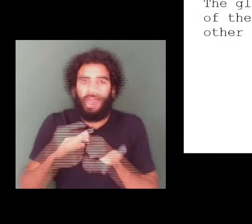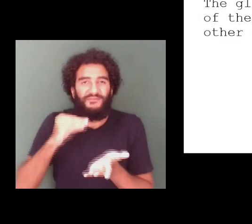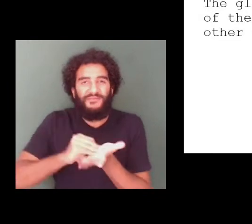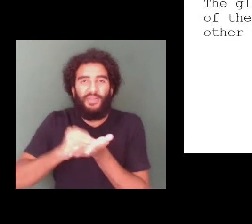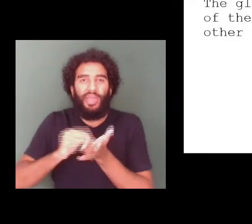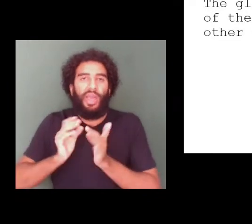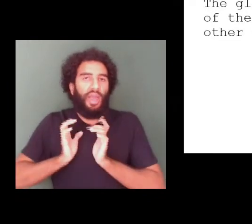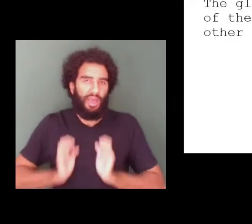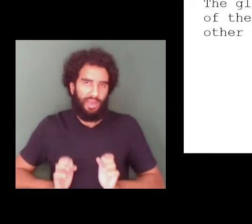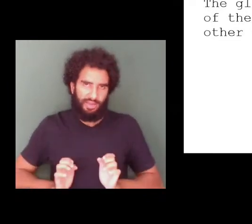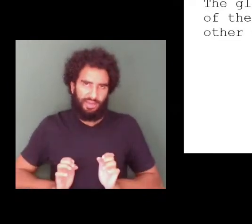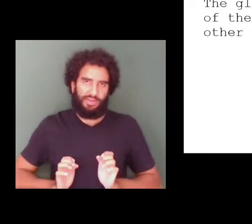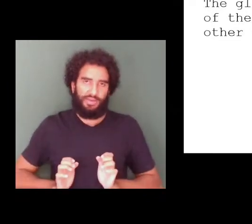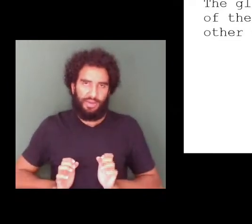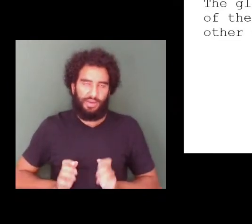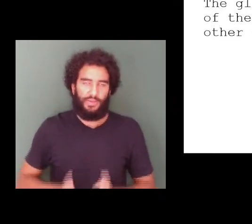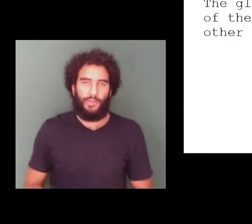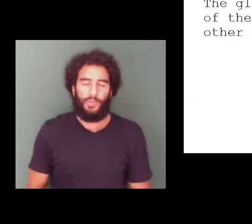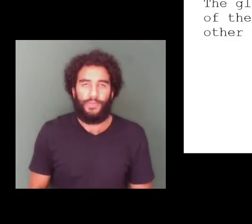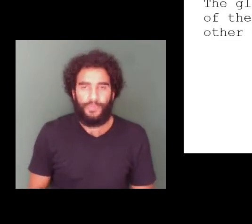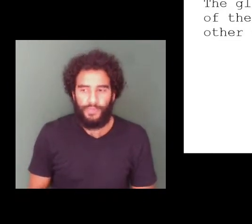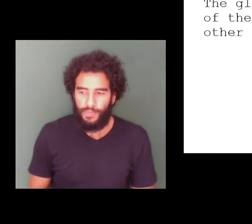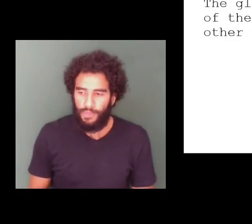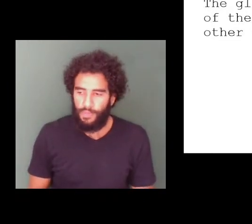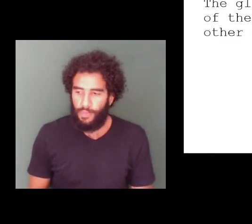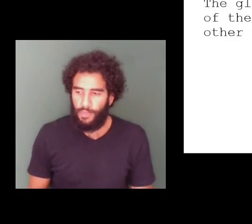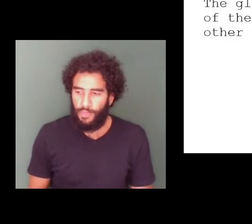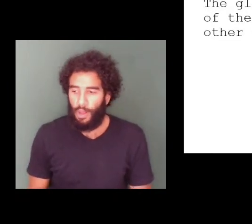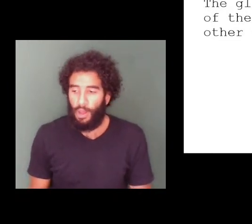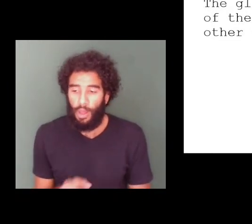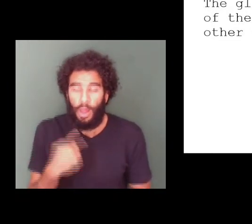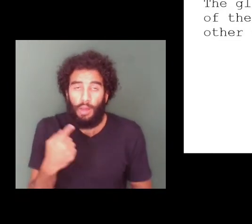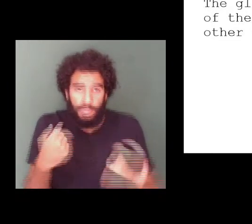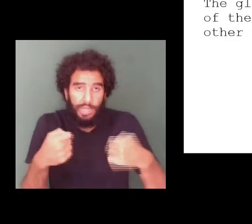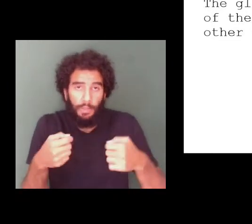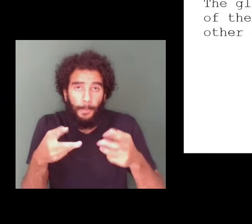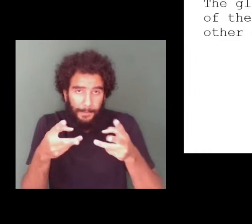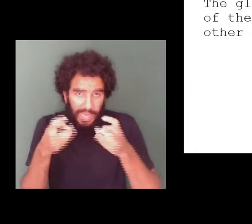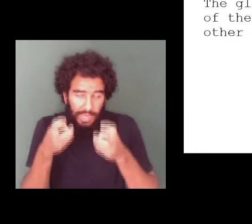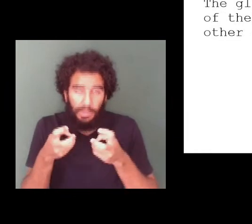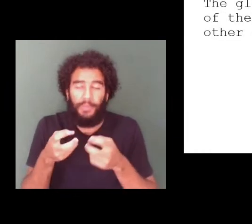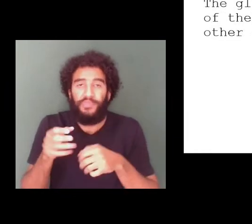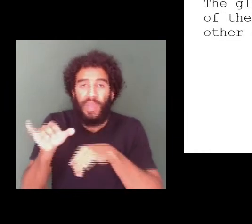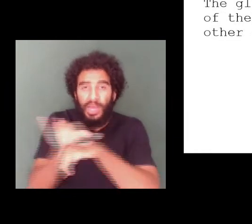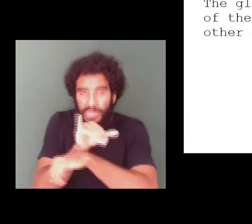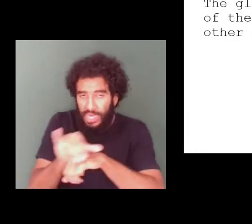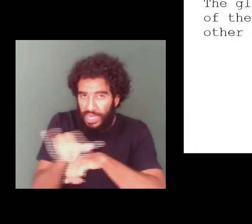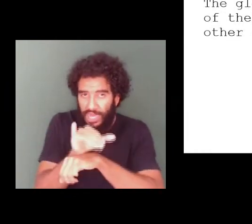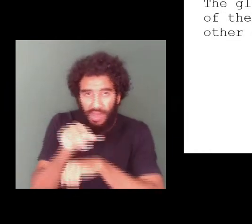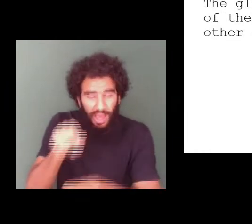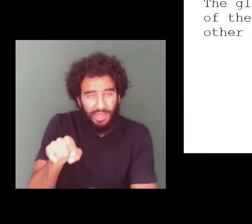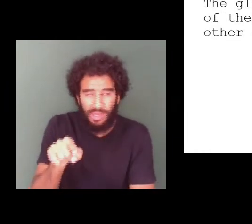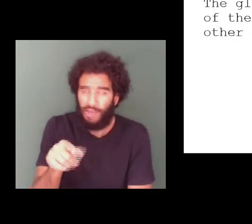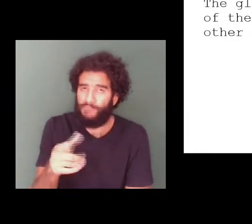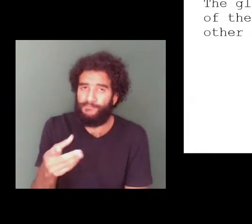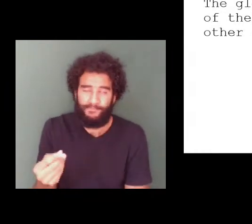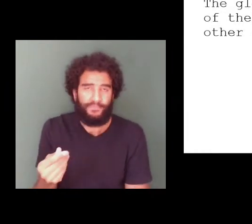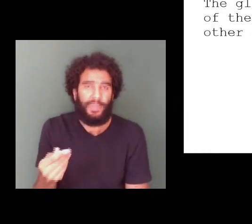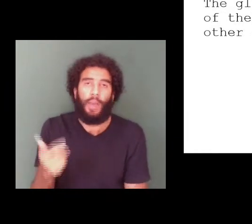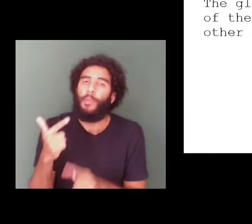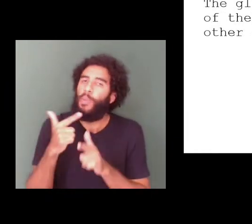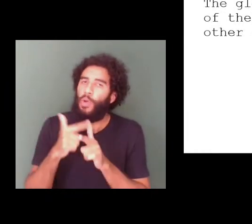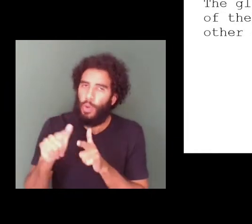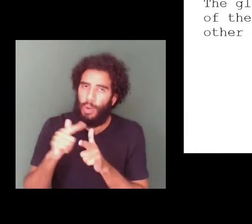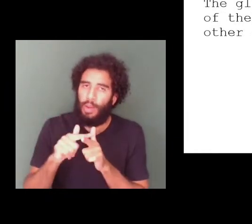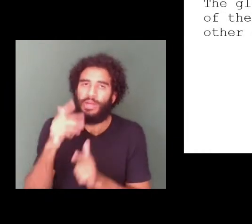kind of marketing is transnational. It reaches across national borders, even if there are laws in one country that are against it and they can stop